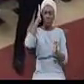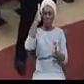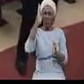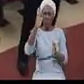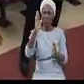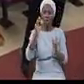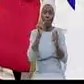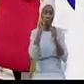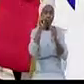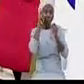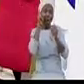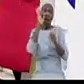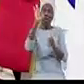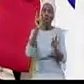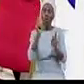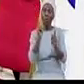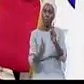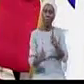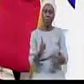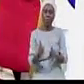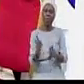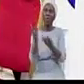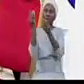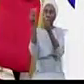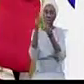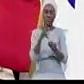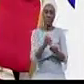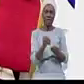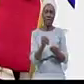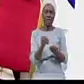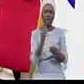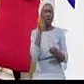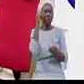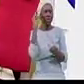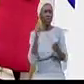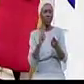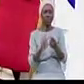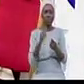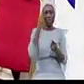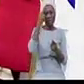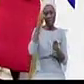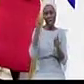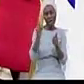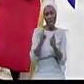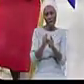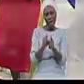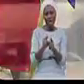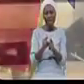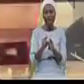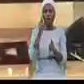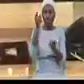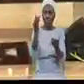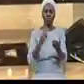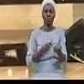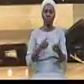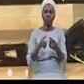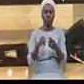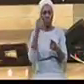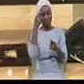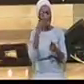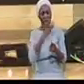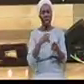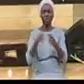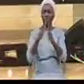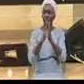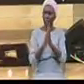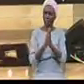heavenly understanding. To think like you think. To pray like you want us to pray. And to have faith like you